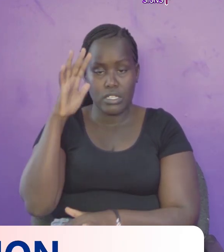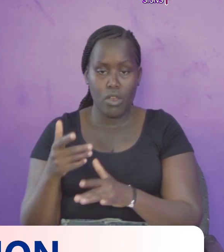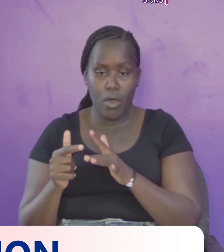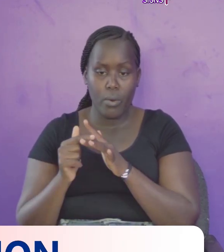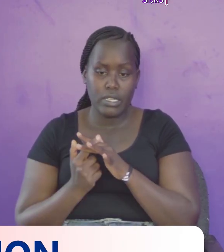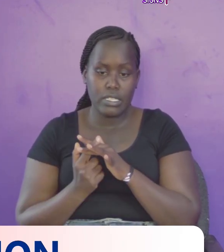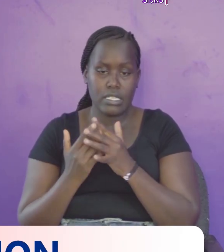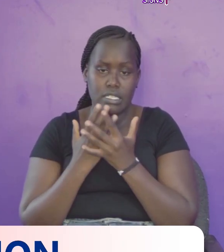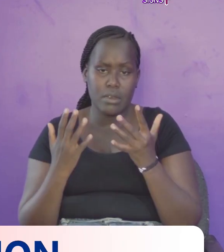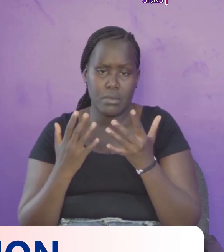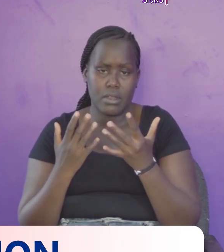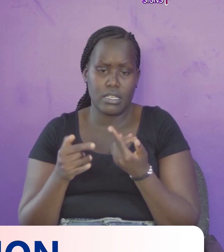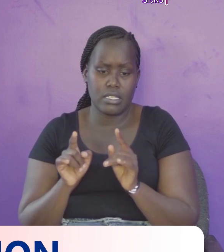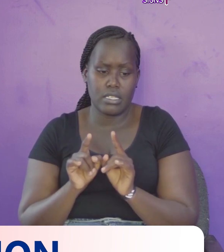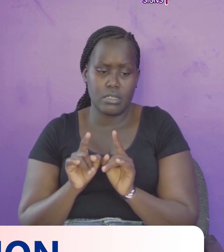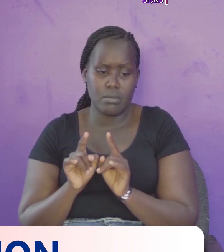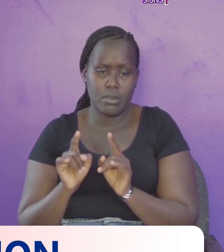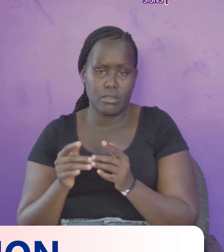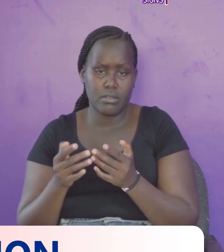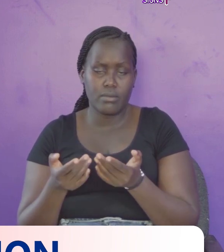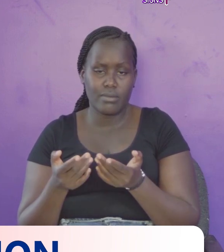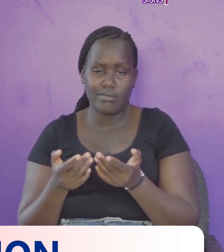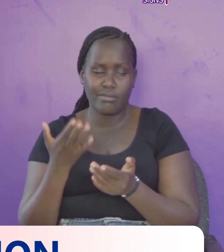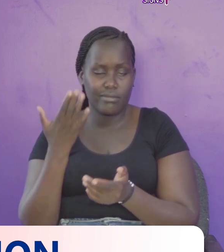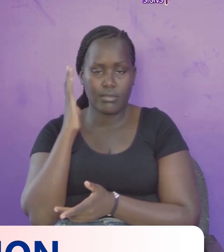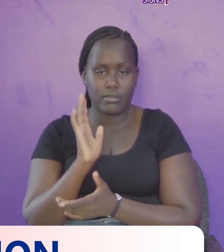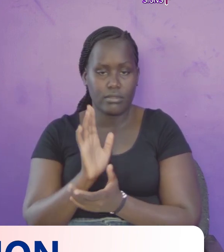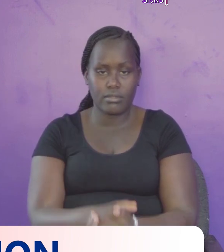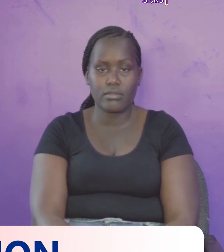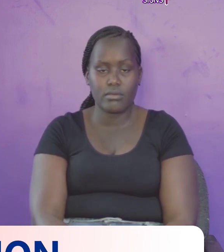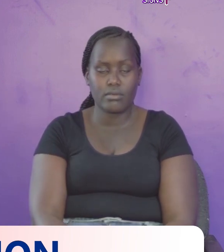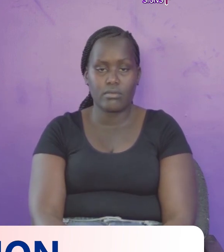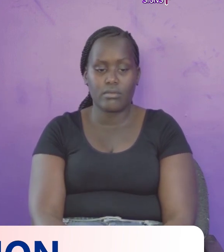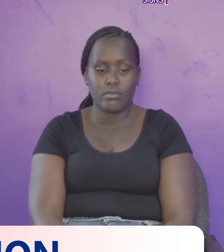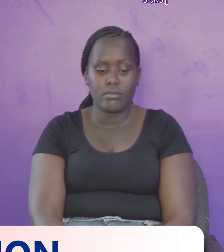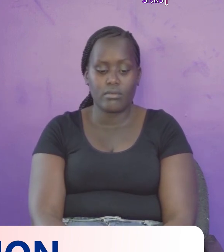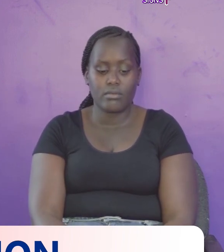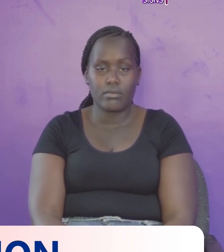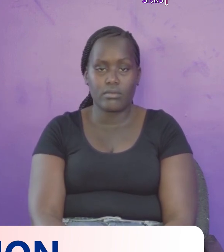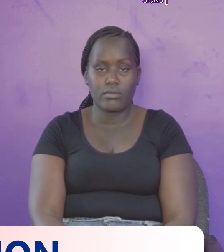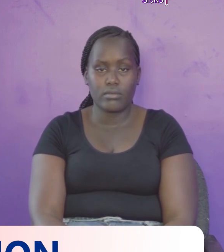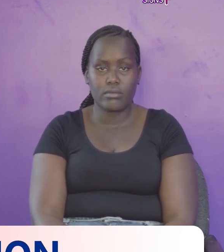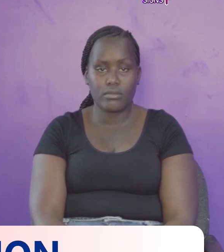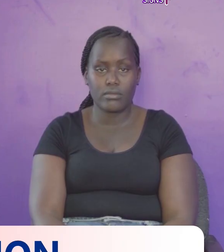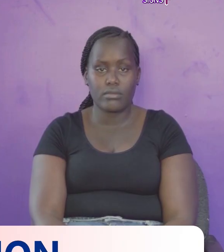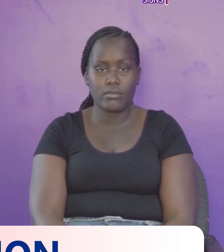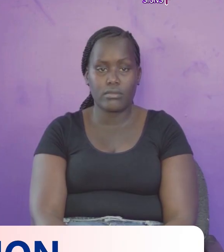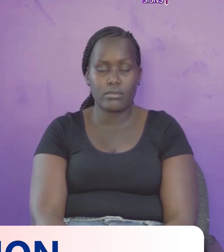like, Nakere ketetere. You know, I'm not a Kikuyu or Akere